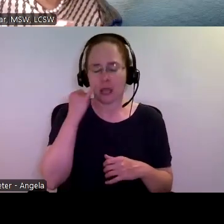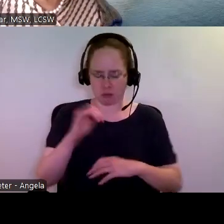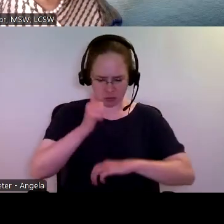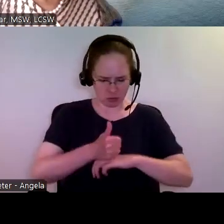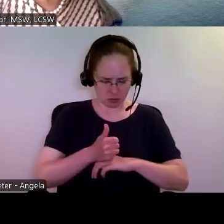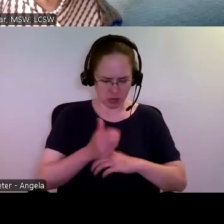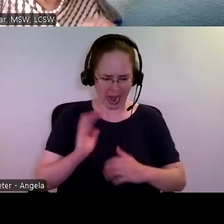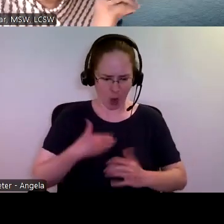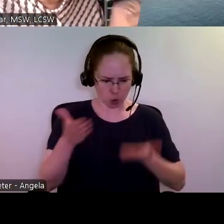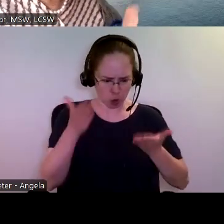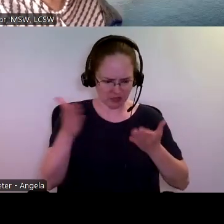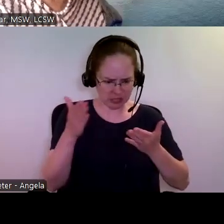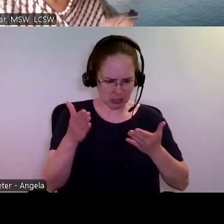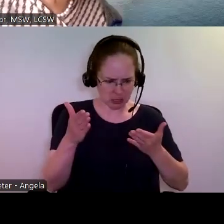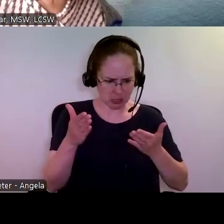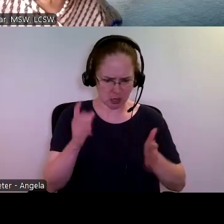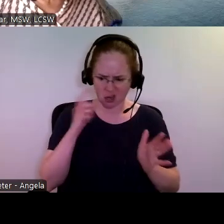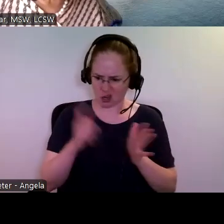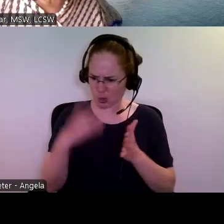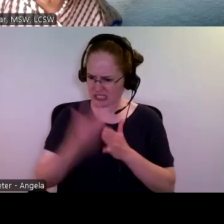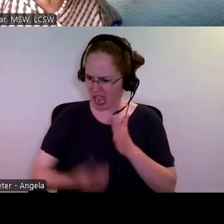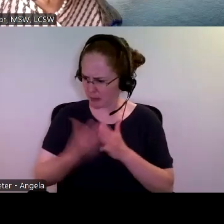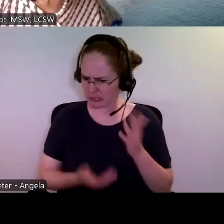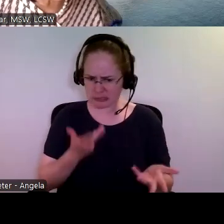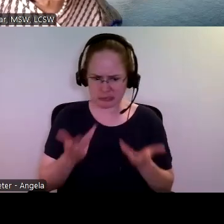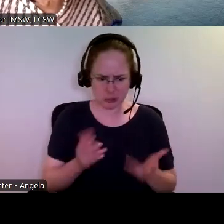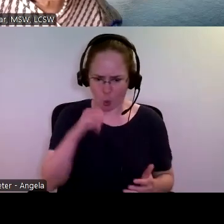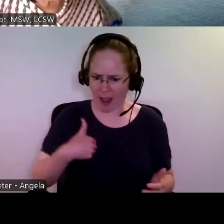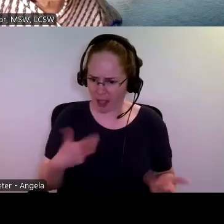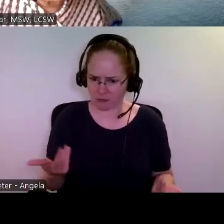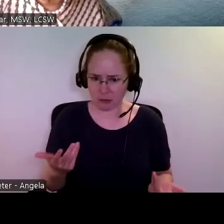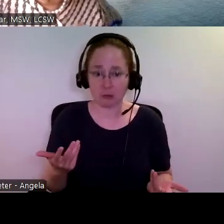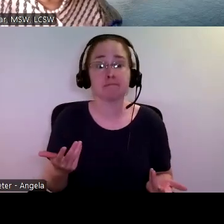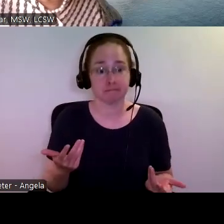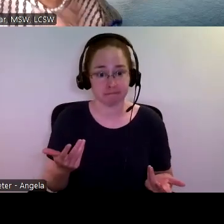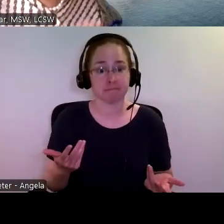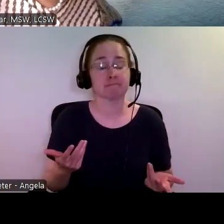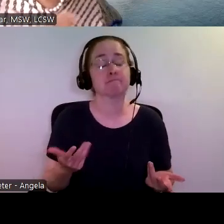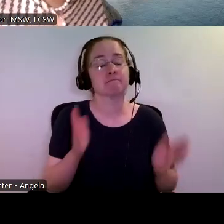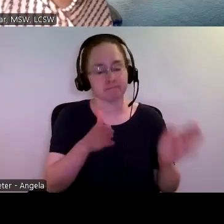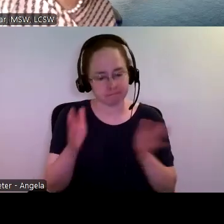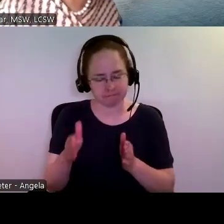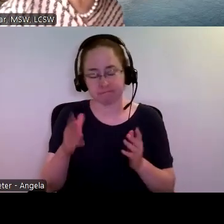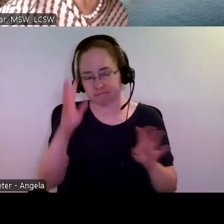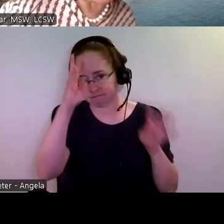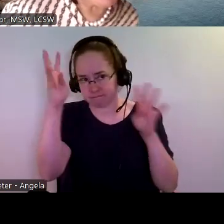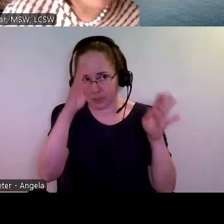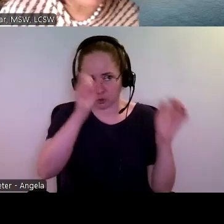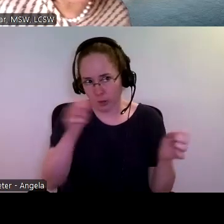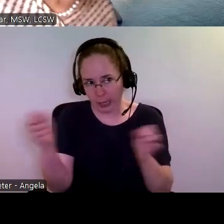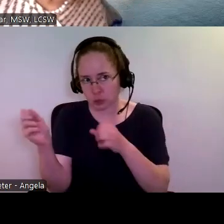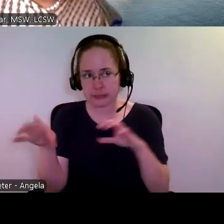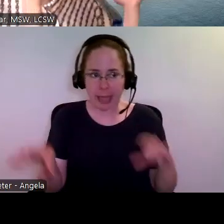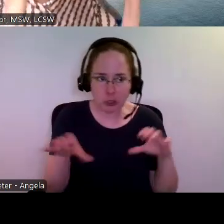this is missing. Those are the gaps in services you've identified. Then you come up with strategies and